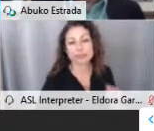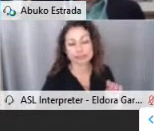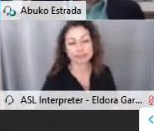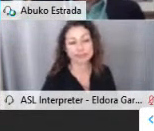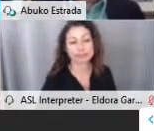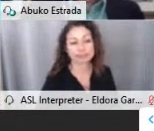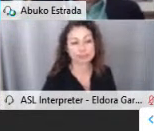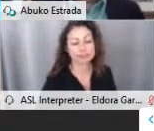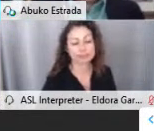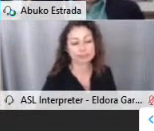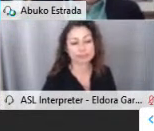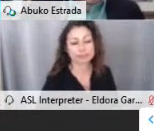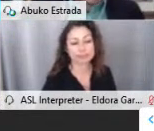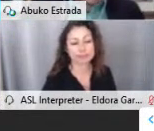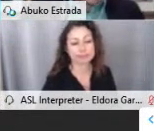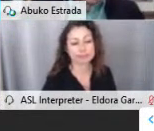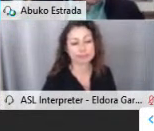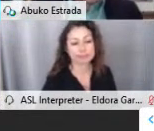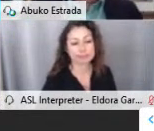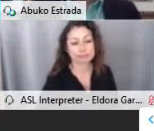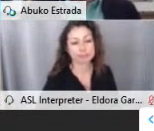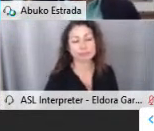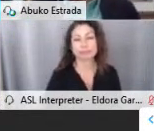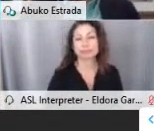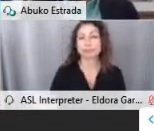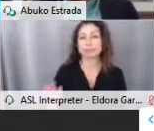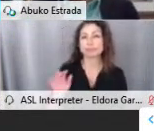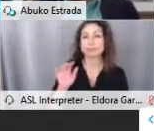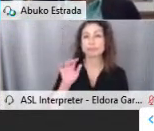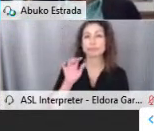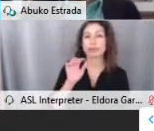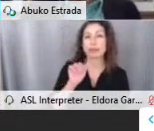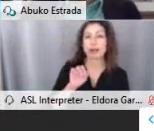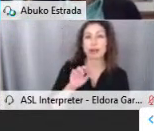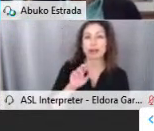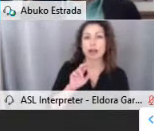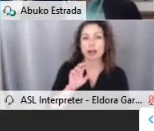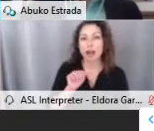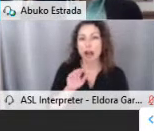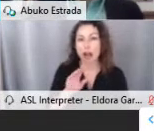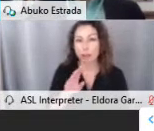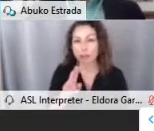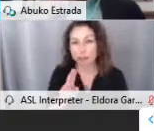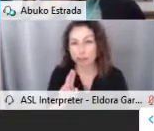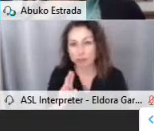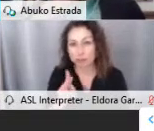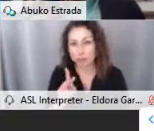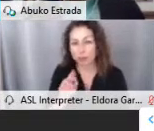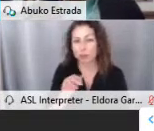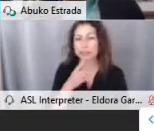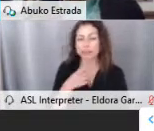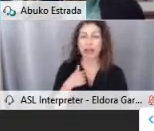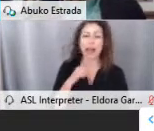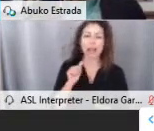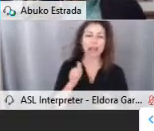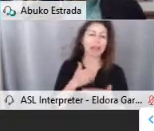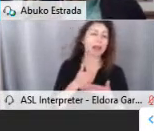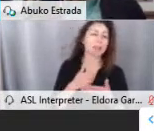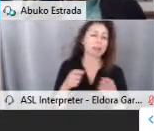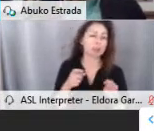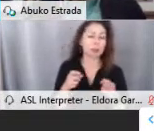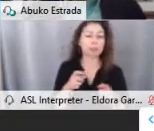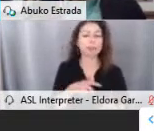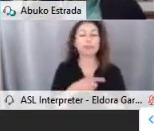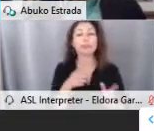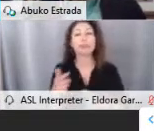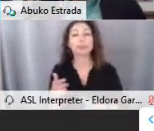Okay, Jessica, I can help control them if that works. Great. Okay, thank you. Go. So I'm talking